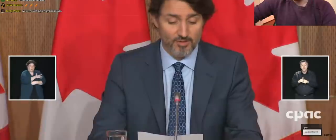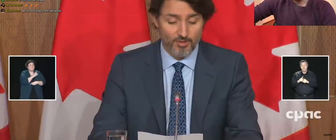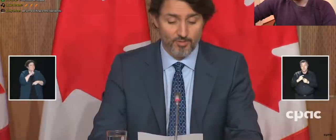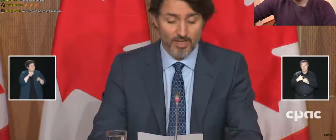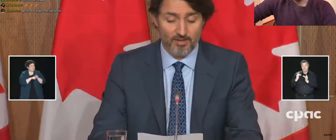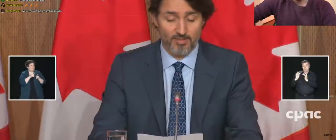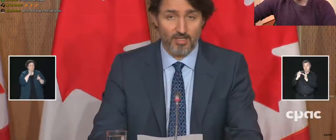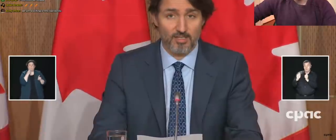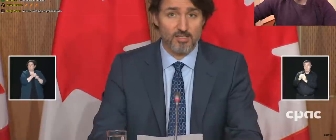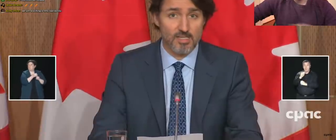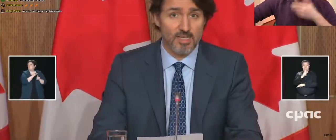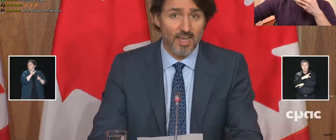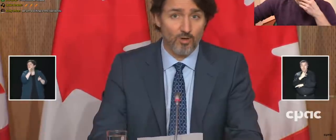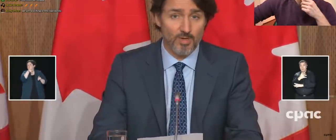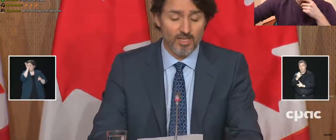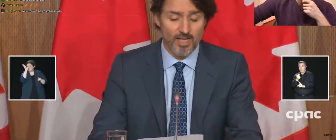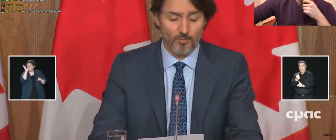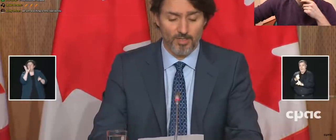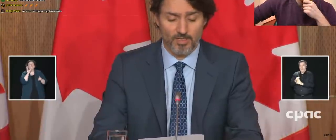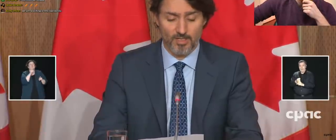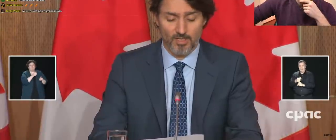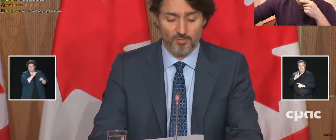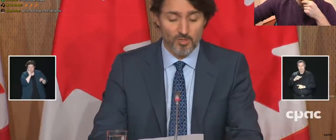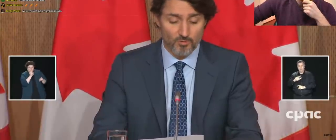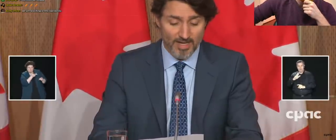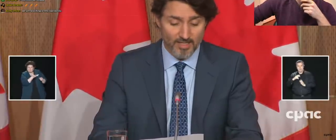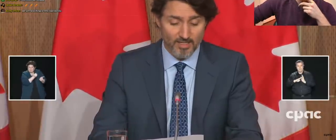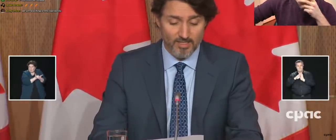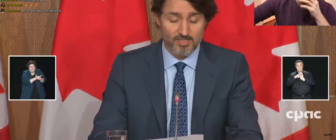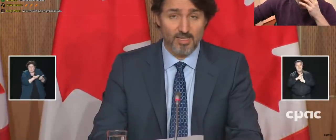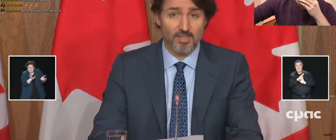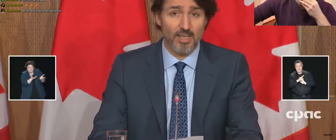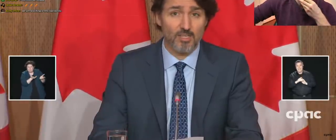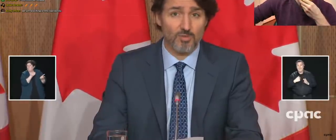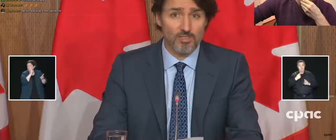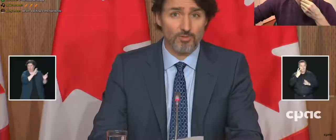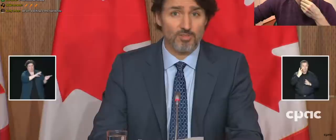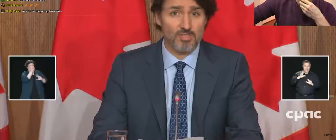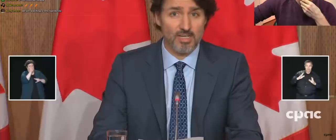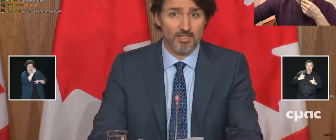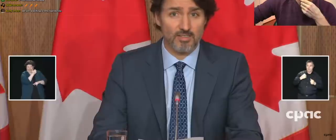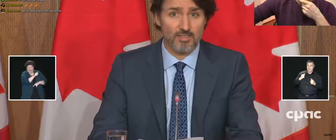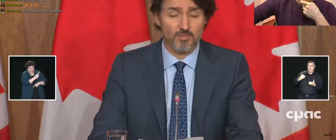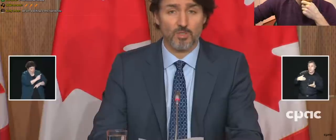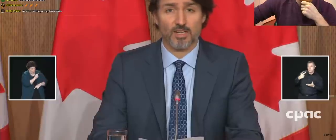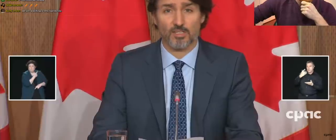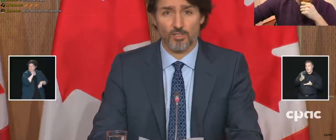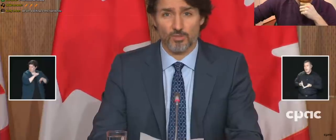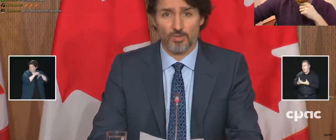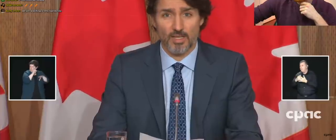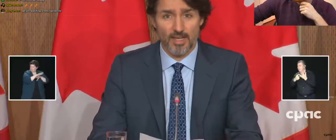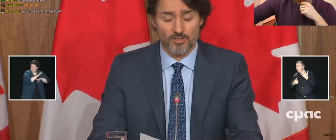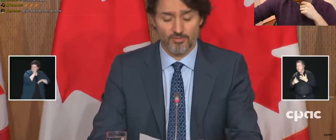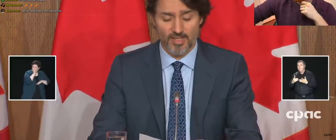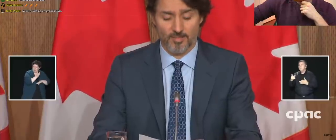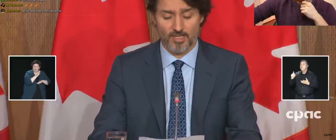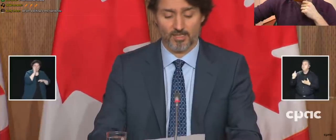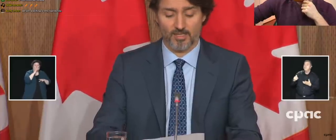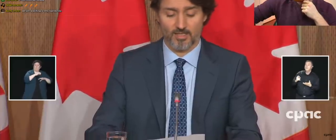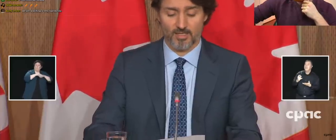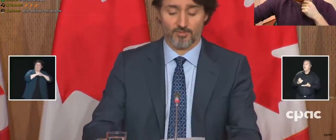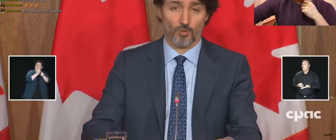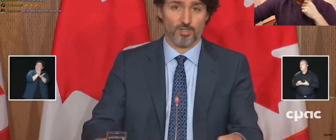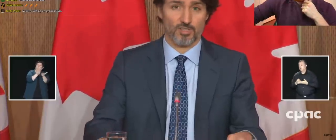hard by this third wave to see how we can help. We're ready to send any resources needed to protect you and your